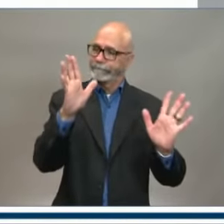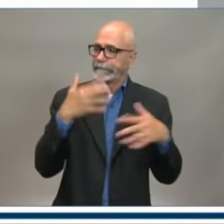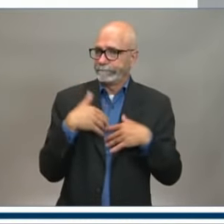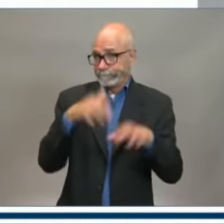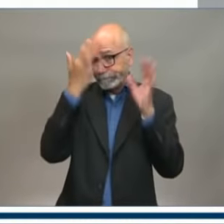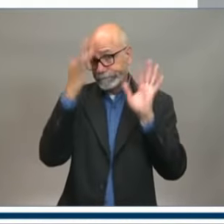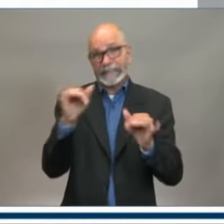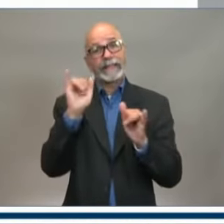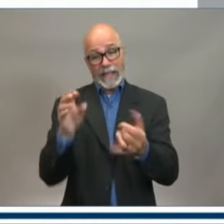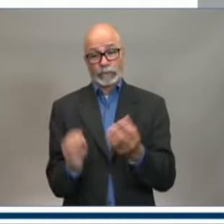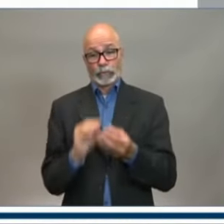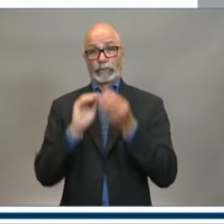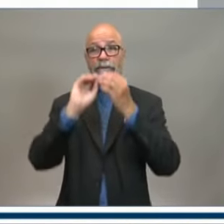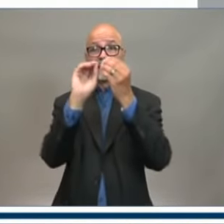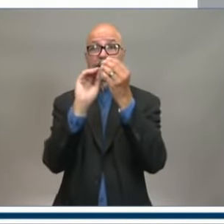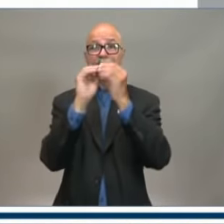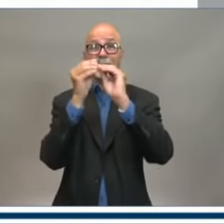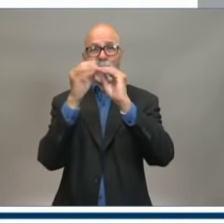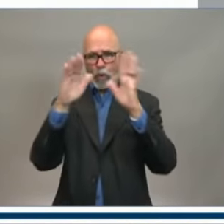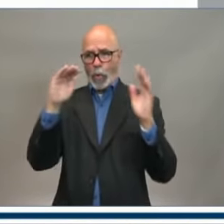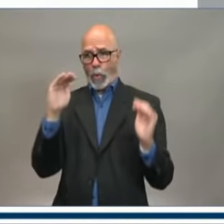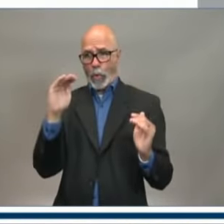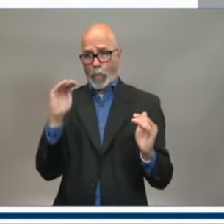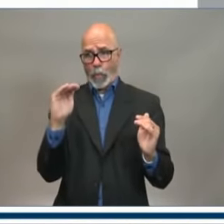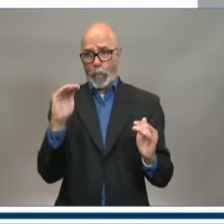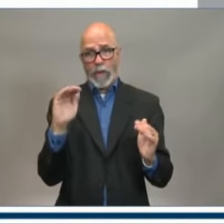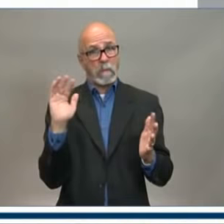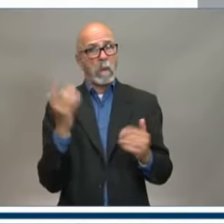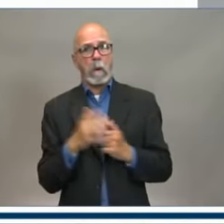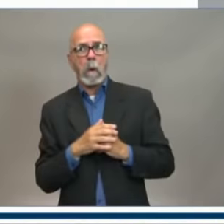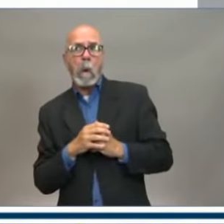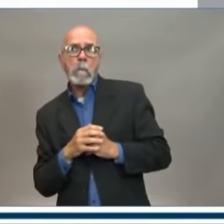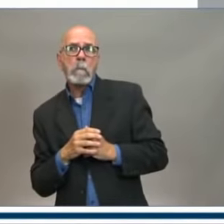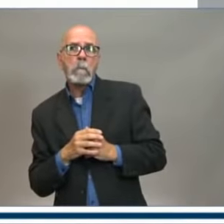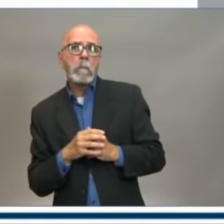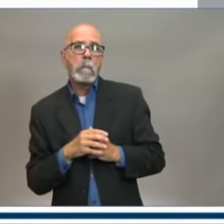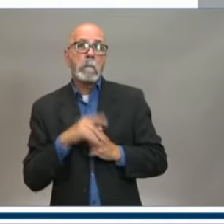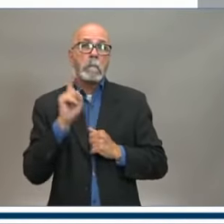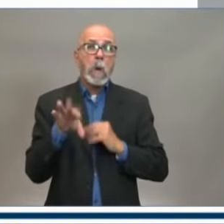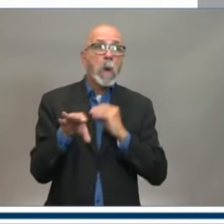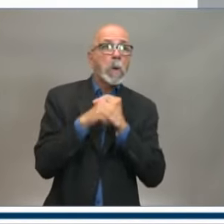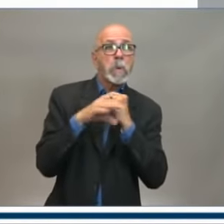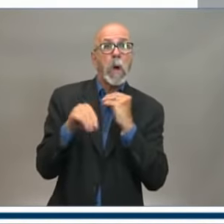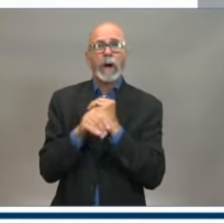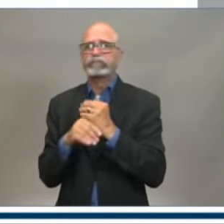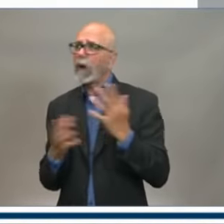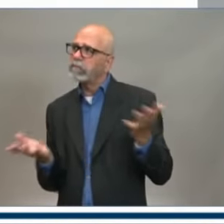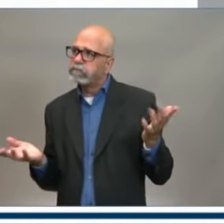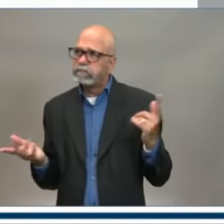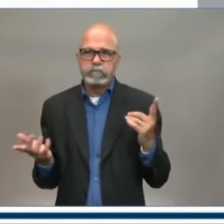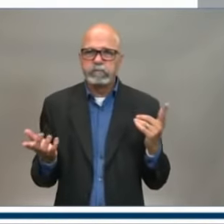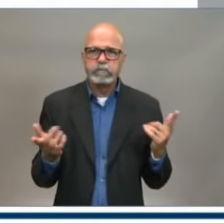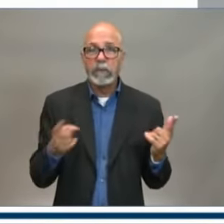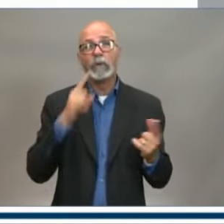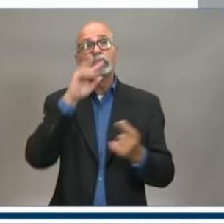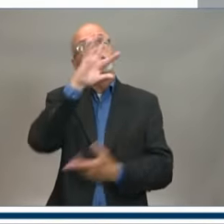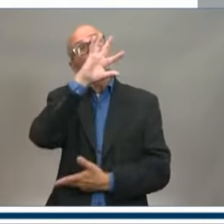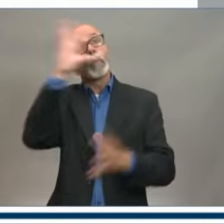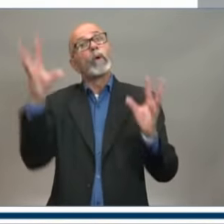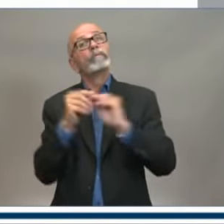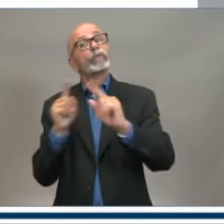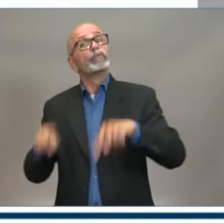so low that there's really nothing to add. Our total number of cases is